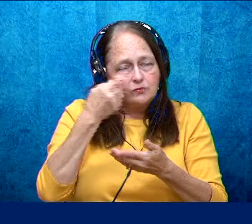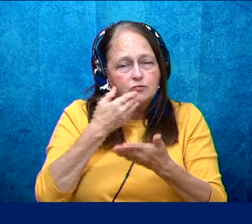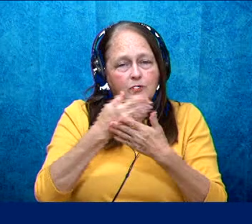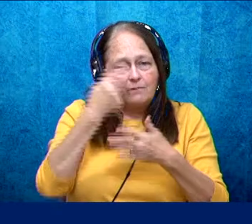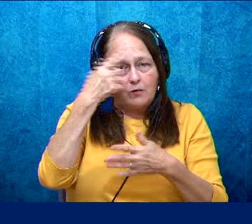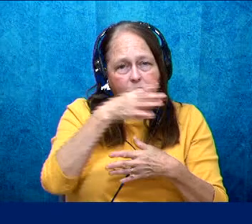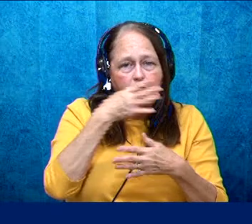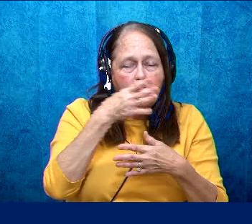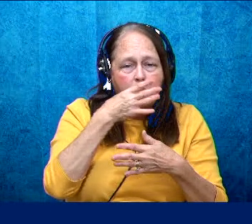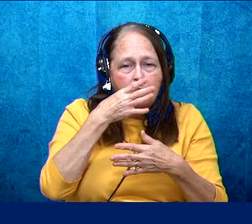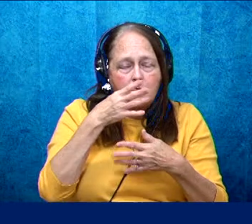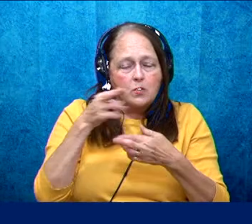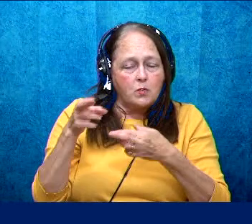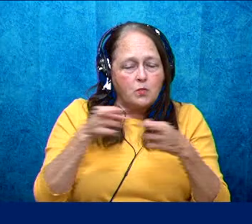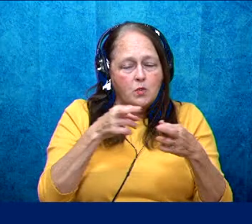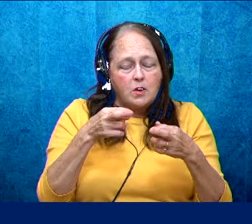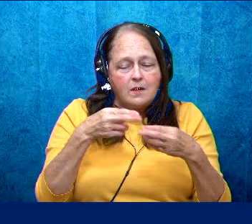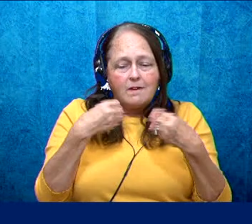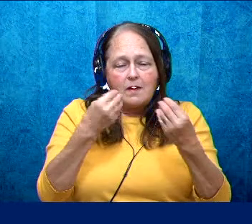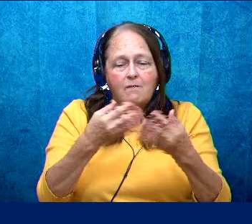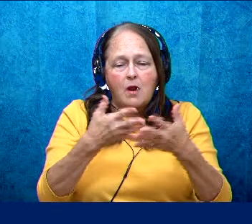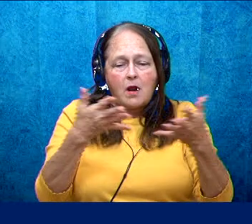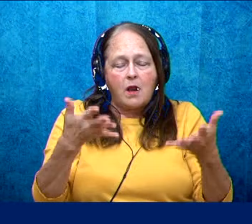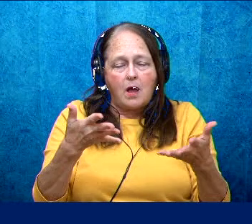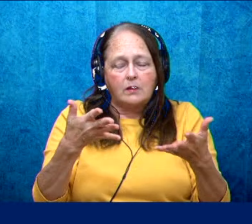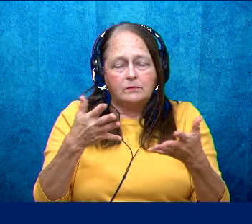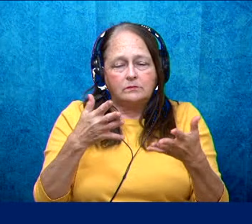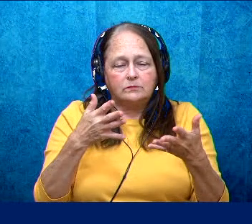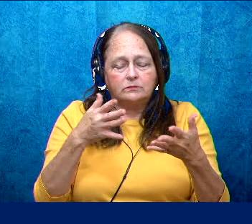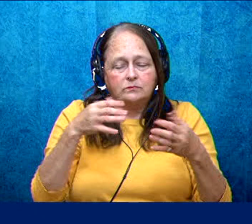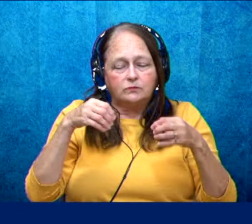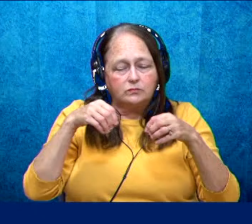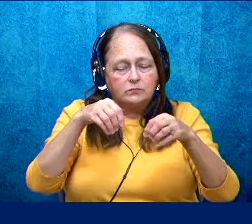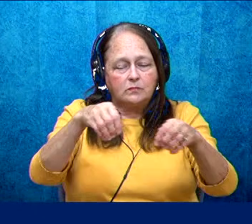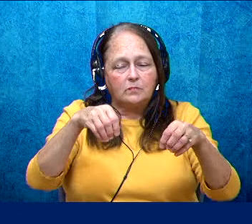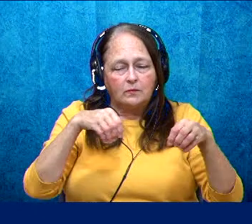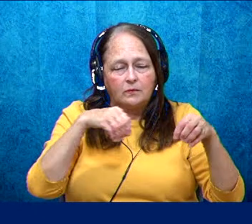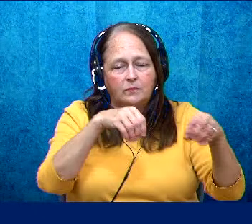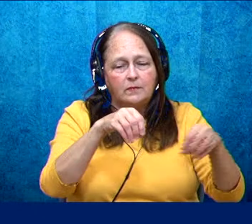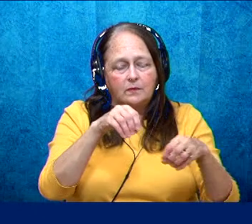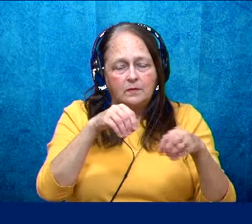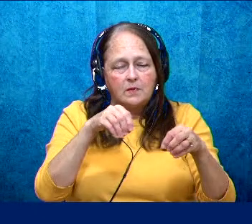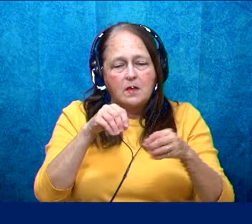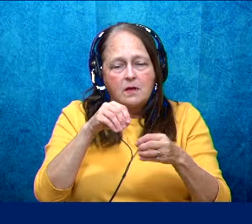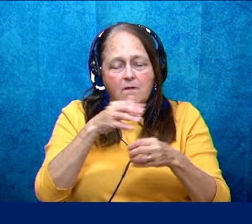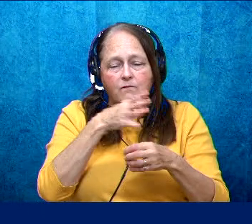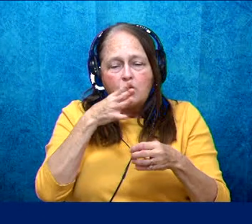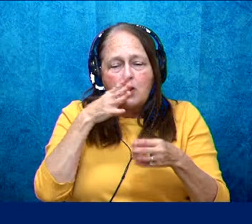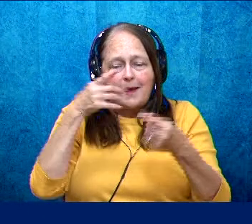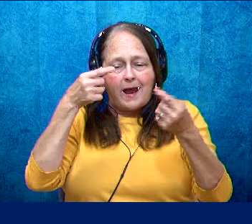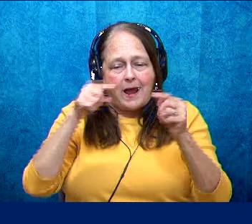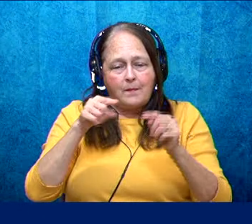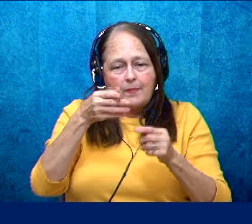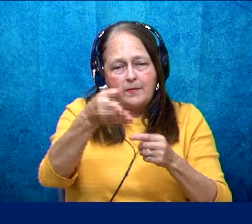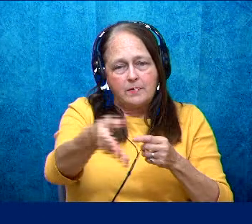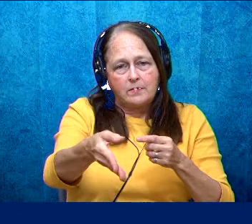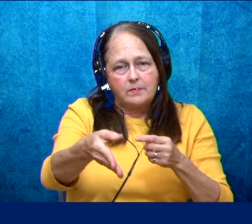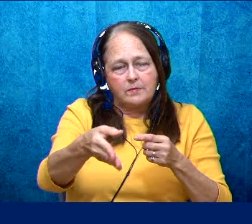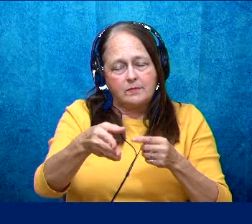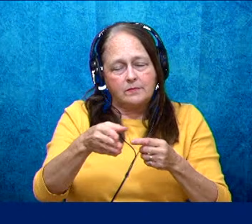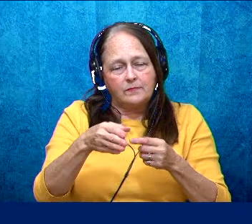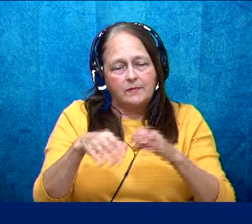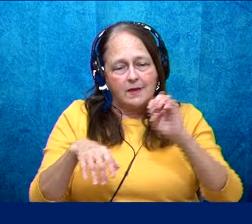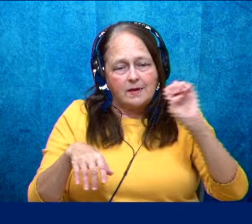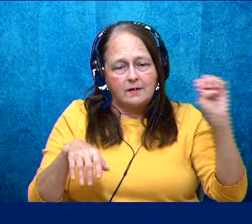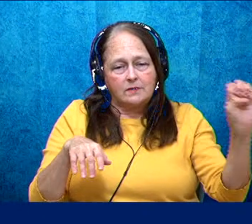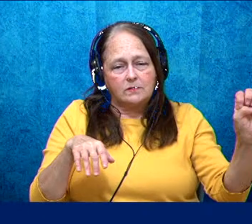of these rivers giving irrigation and all of this flat land, this is where most of the farming happens. However, to the east,